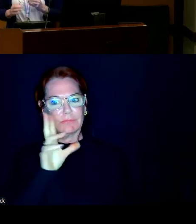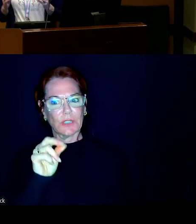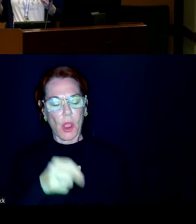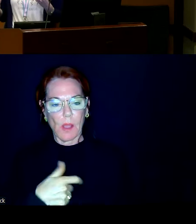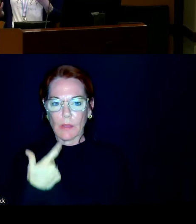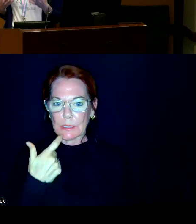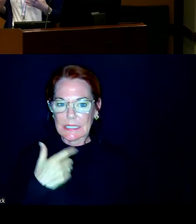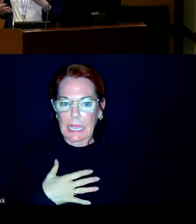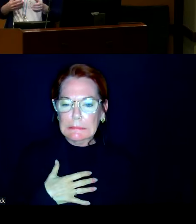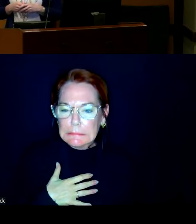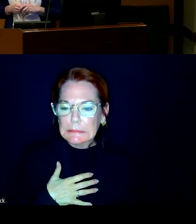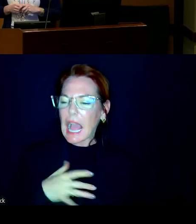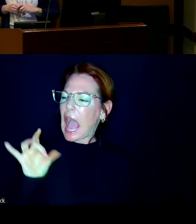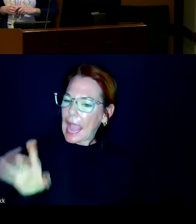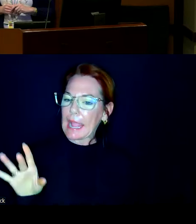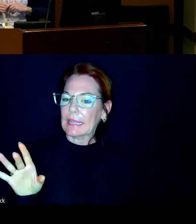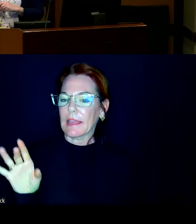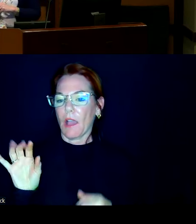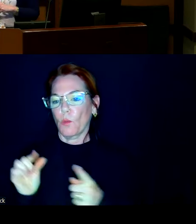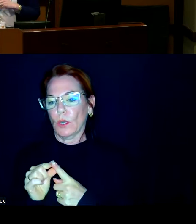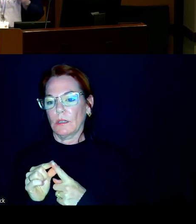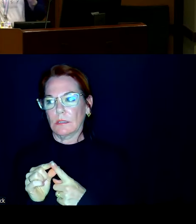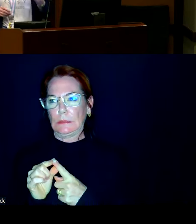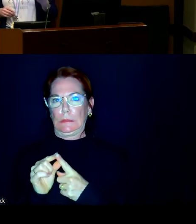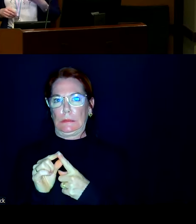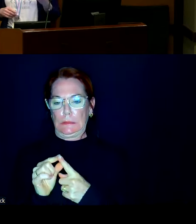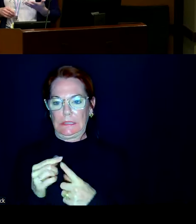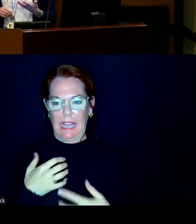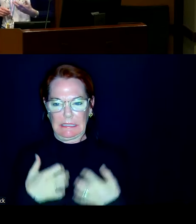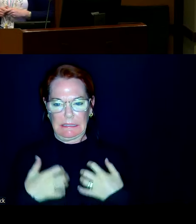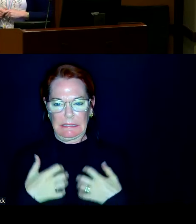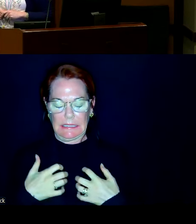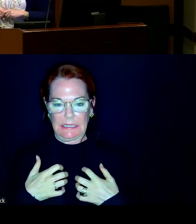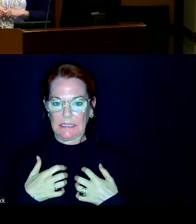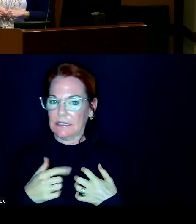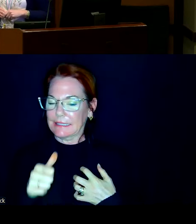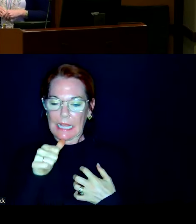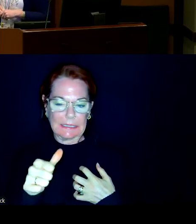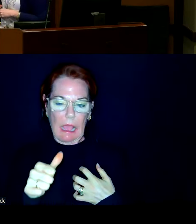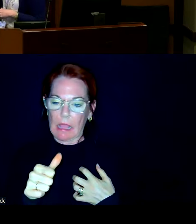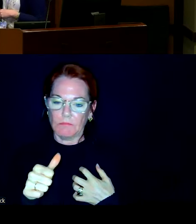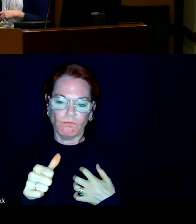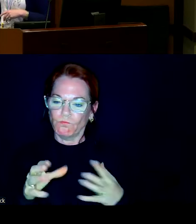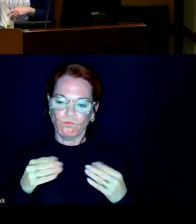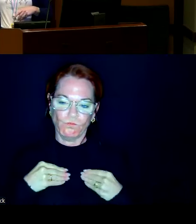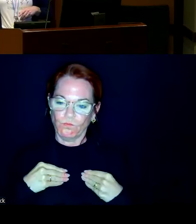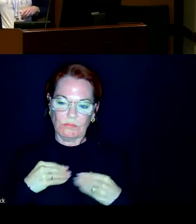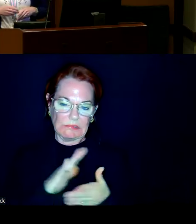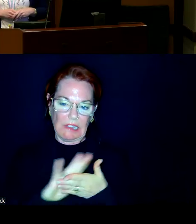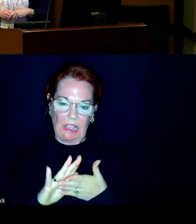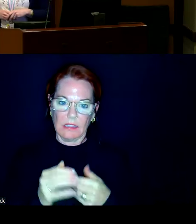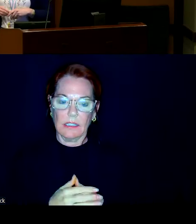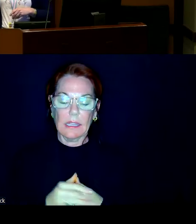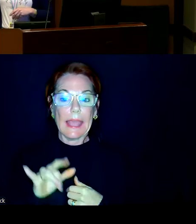word. People would say things that didn't sit well with me. And I realized that's not gonna be well received. But if I gently jump into